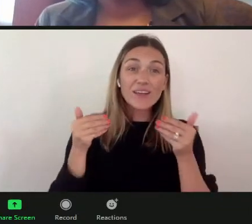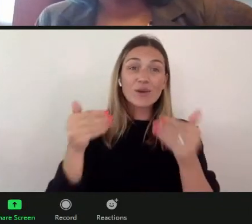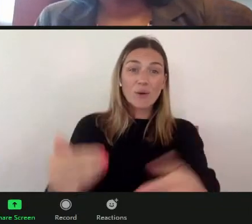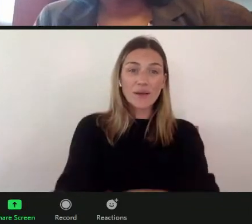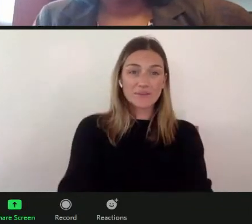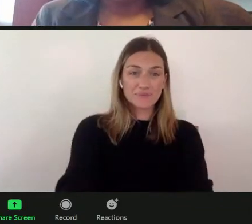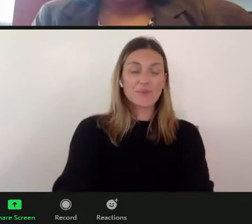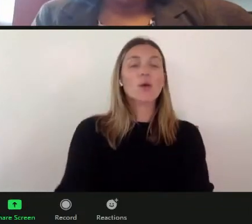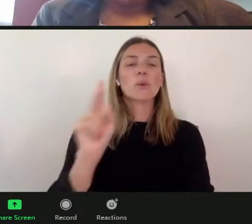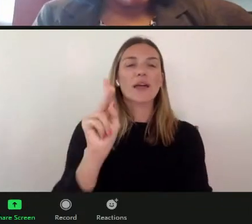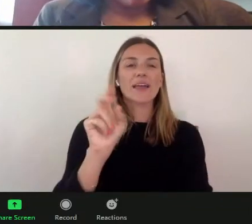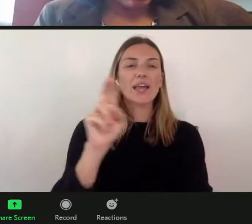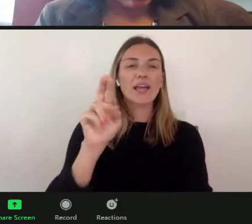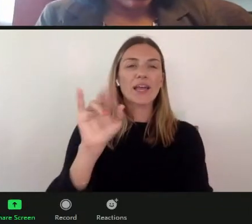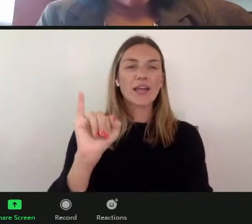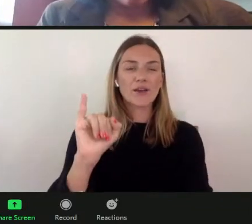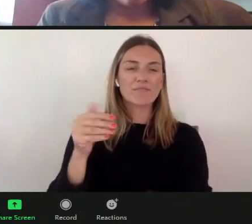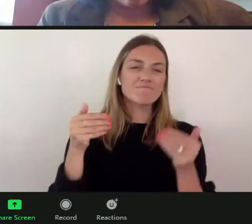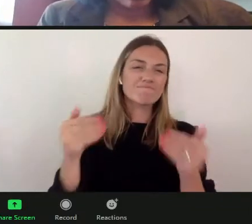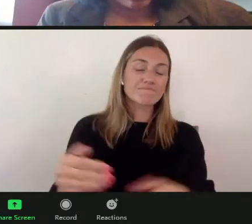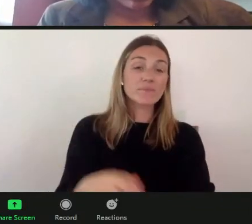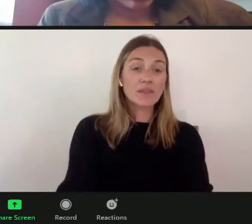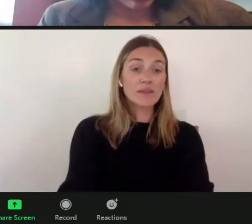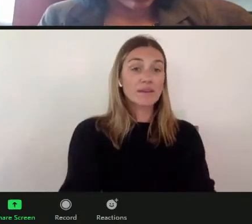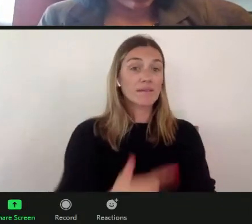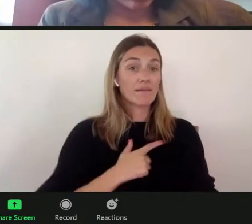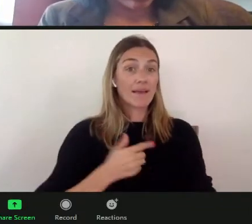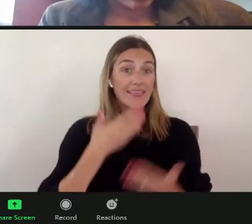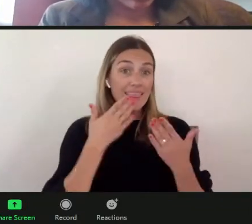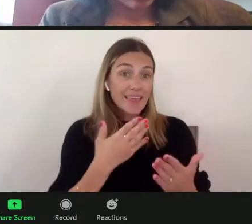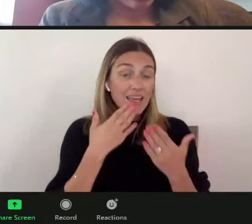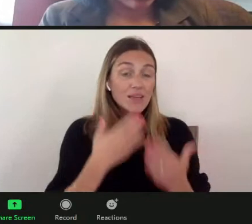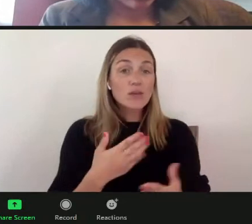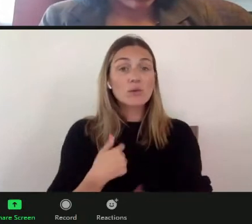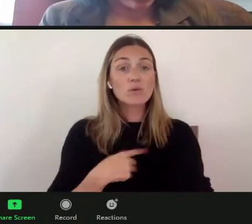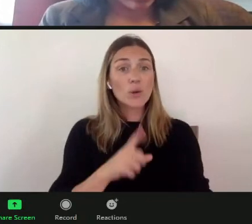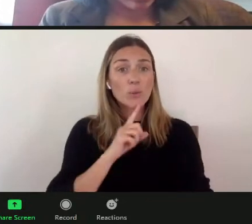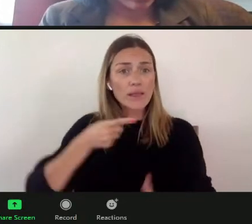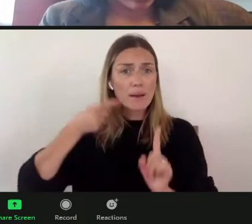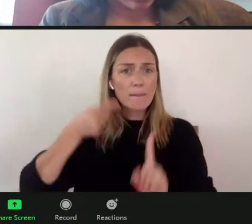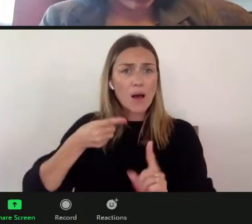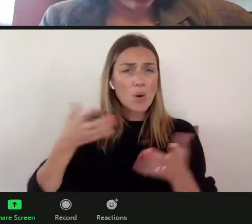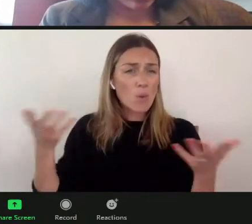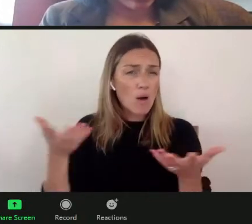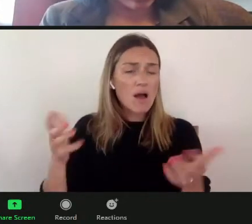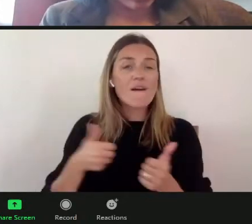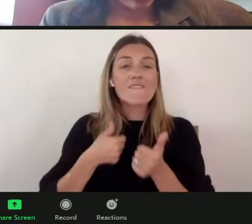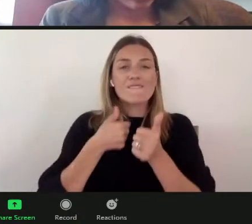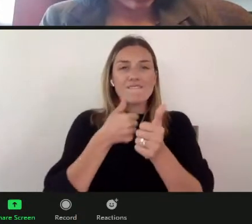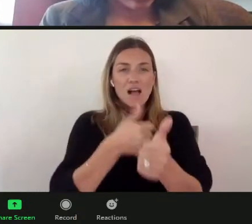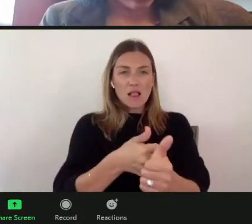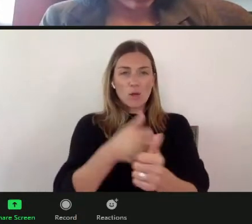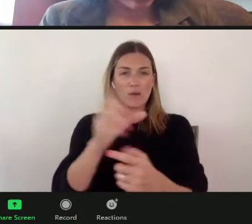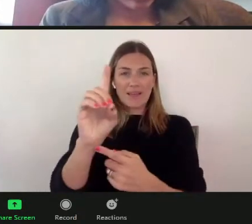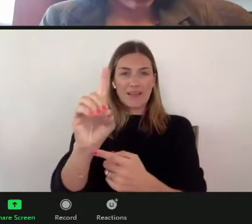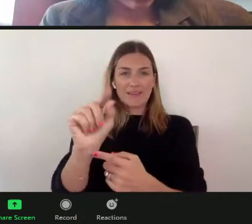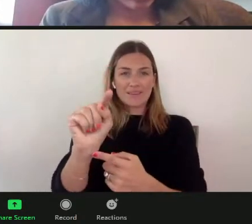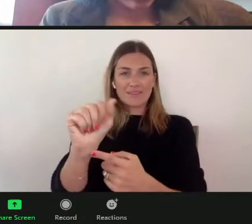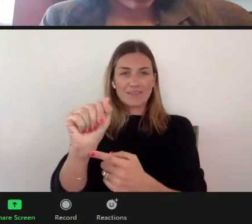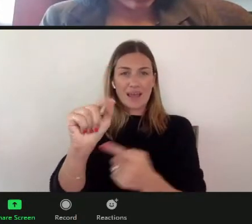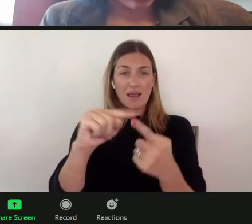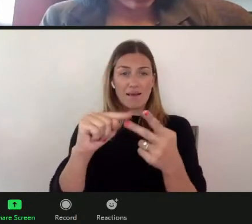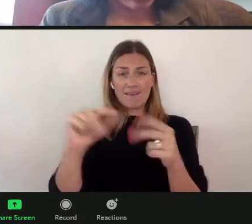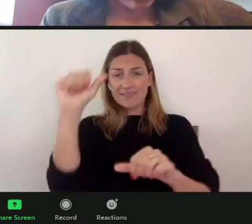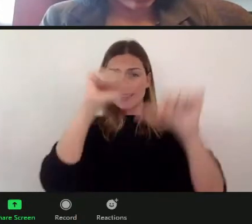Thanks. As Ironetta said too, it's really about following the data and the science to